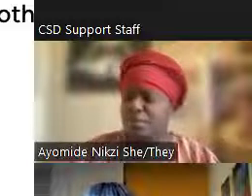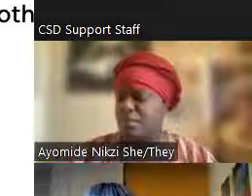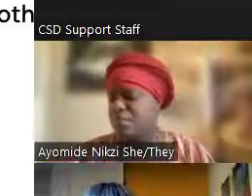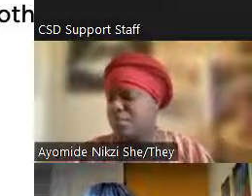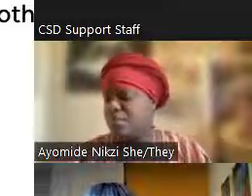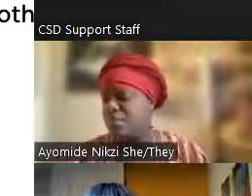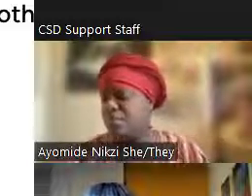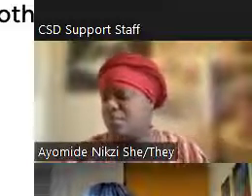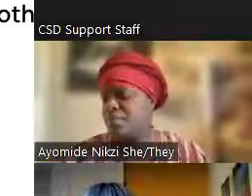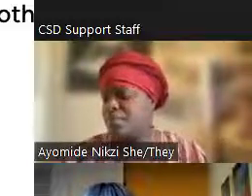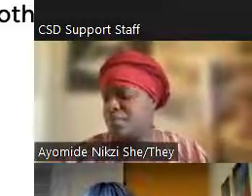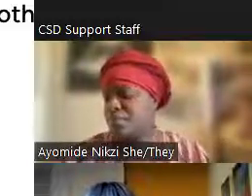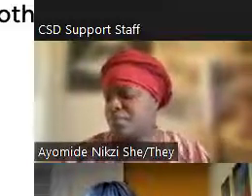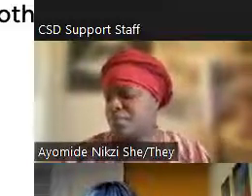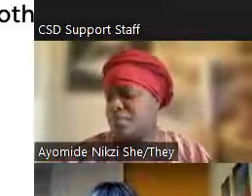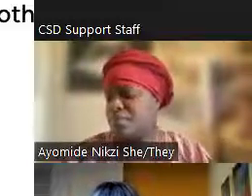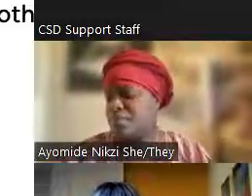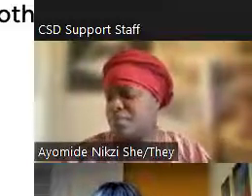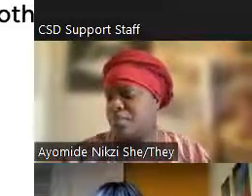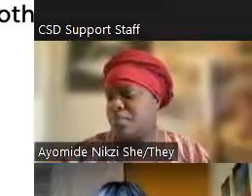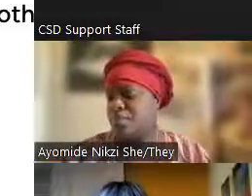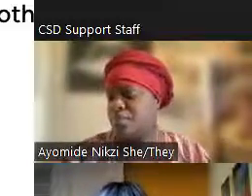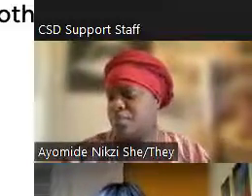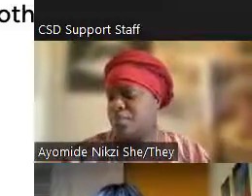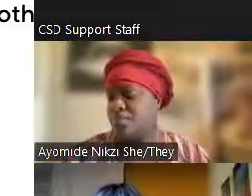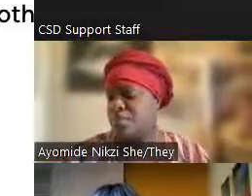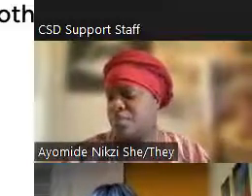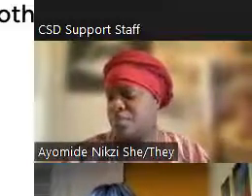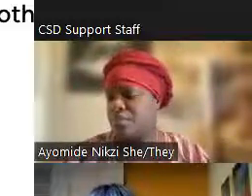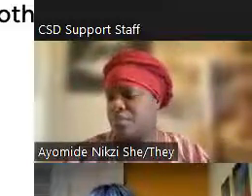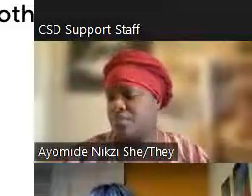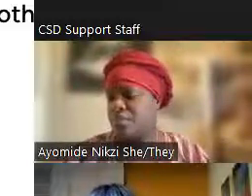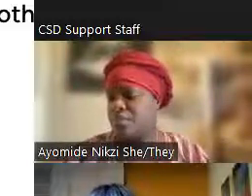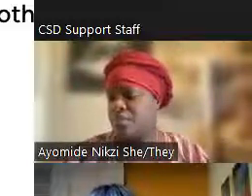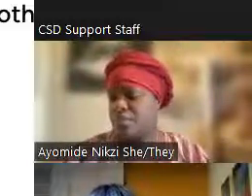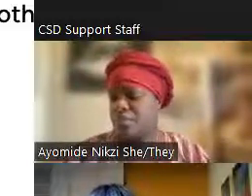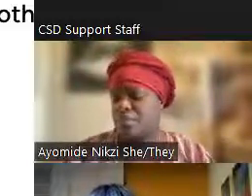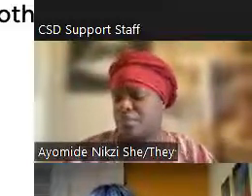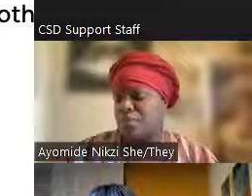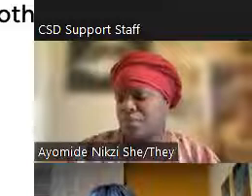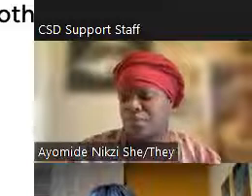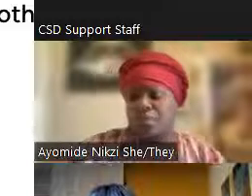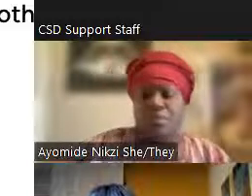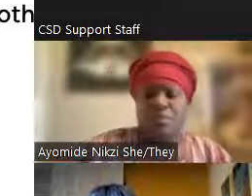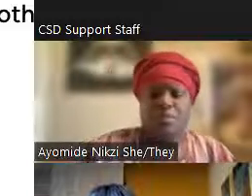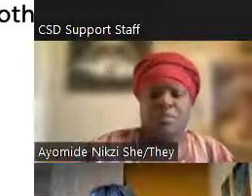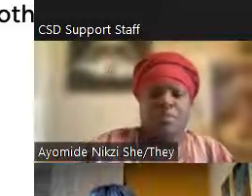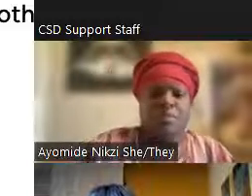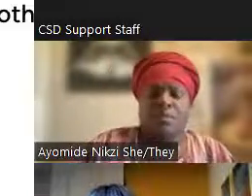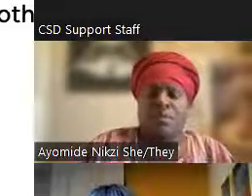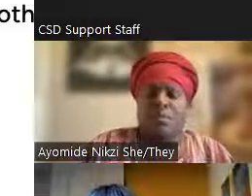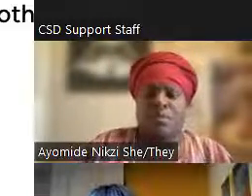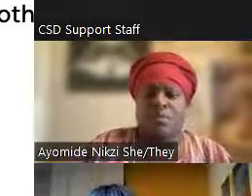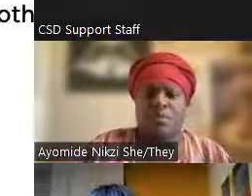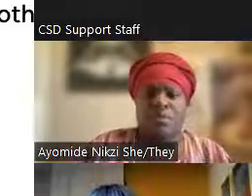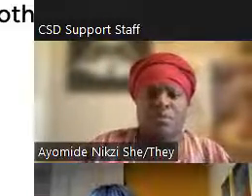the forefront of the work. Keep focus on the objectives of the meeting and individual agenda items. Utilize facilitators to